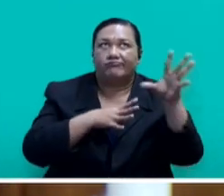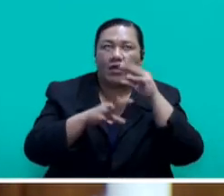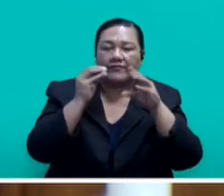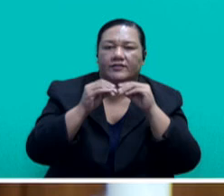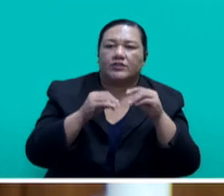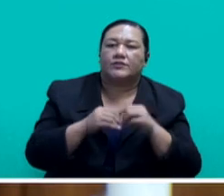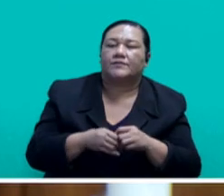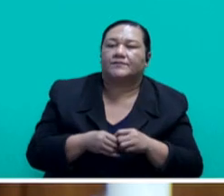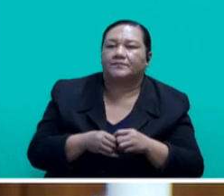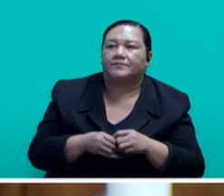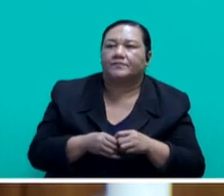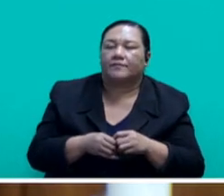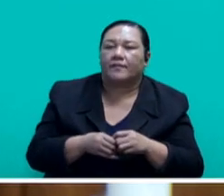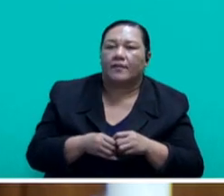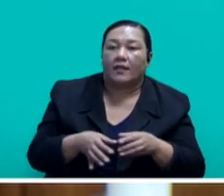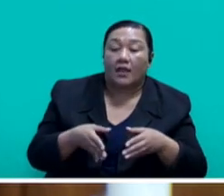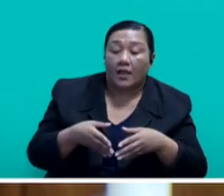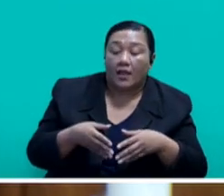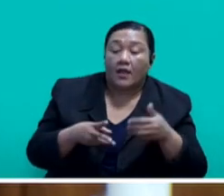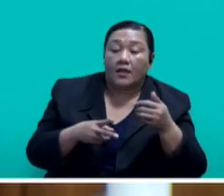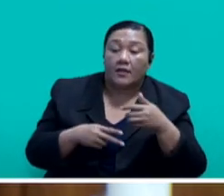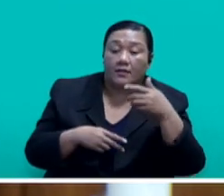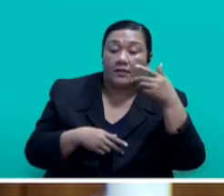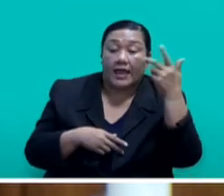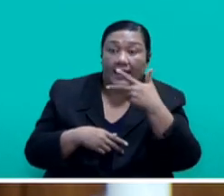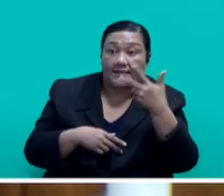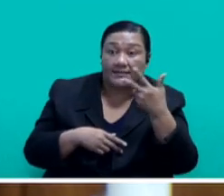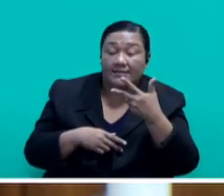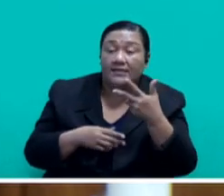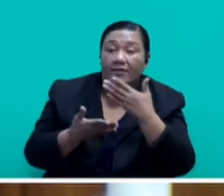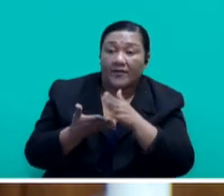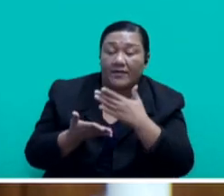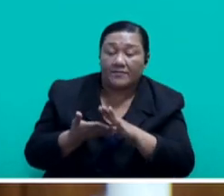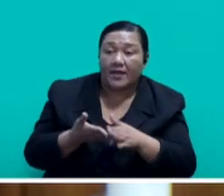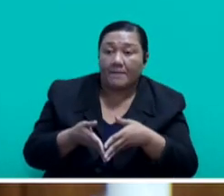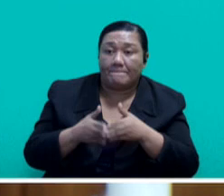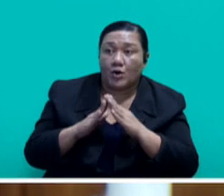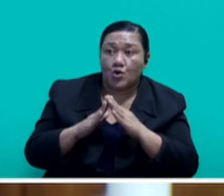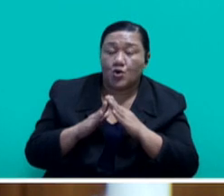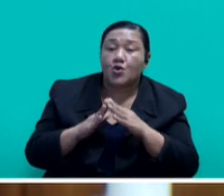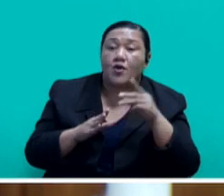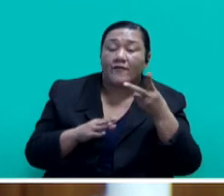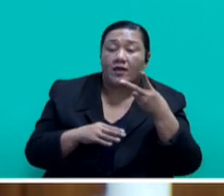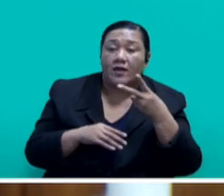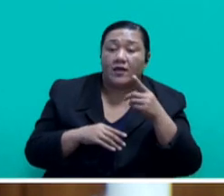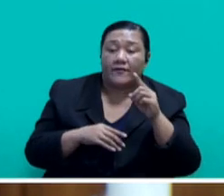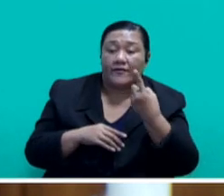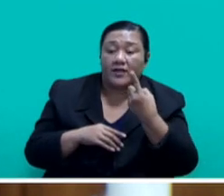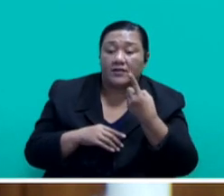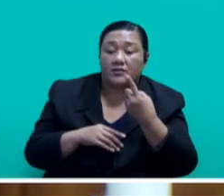Mr. Speaker, said the restoration of the 18% FNPF contribution from 1st January 2024 is good news for our